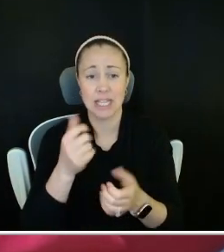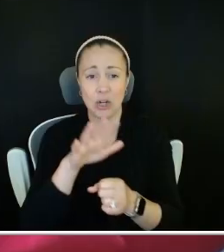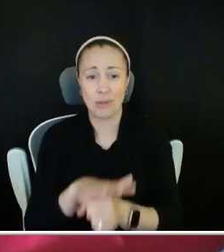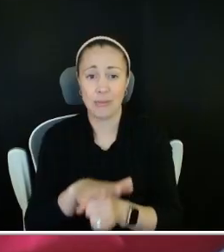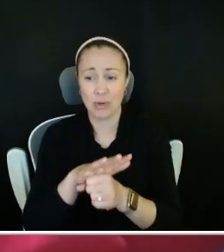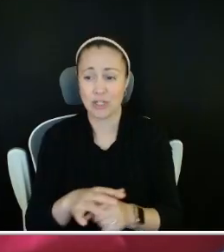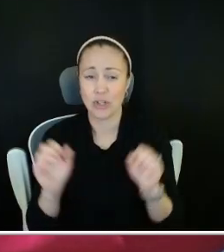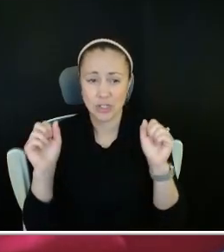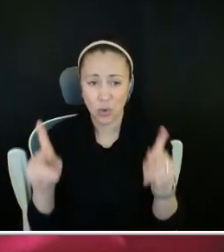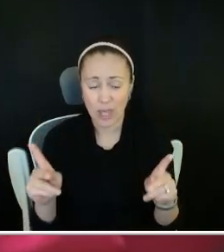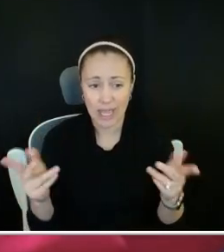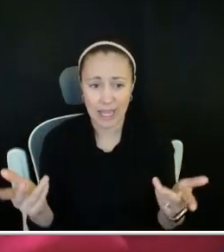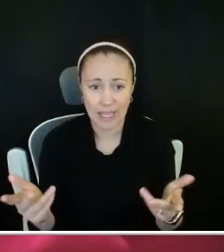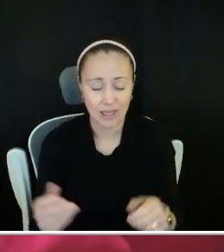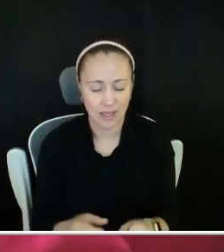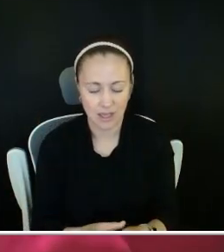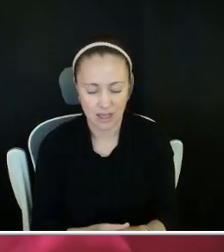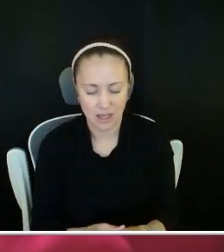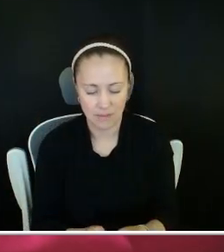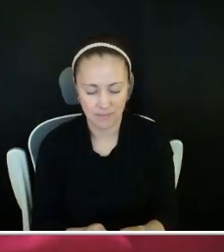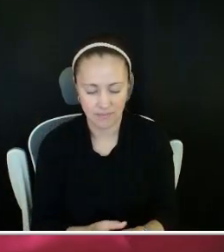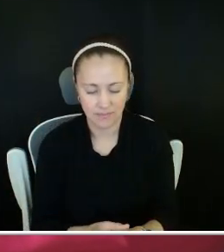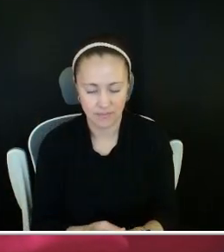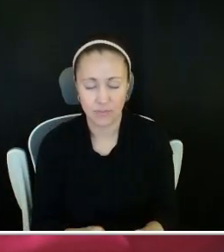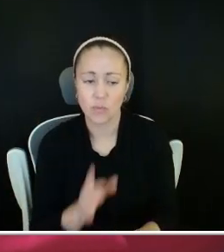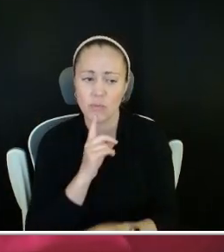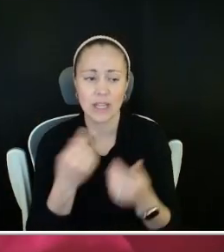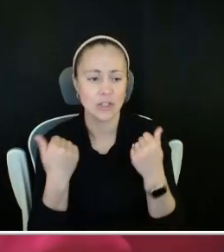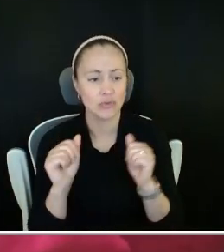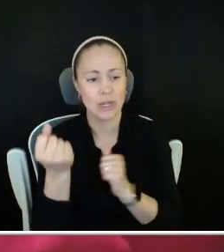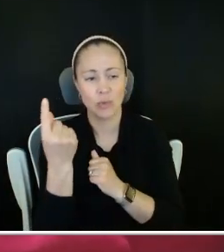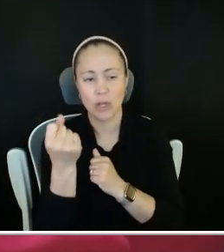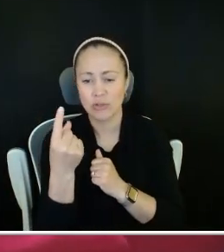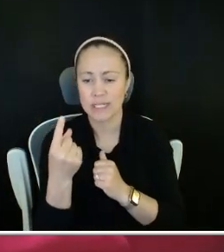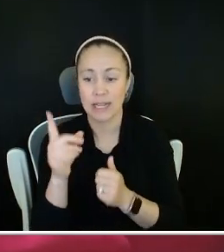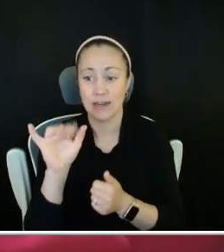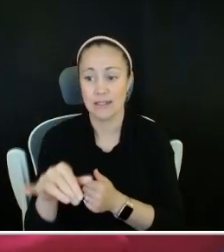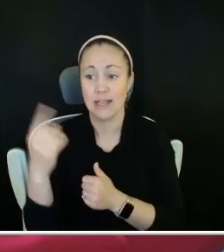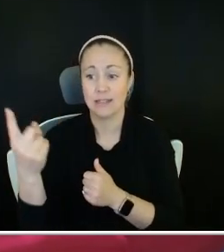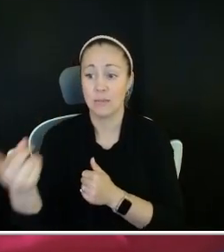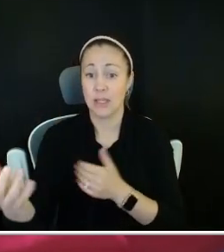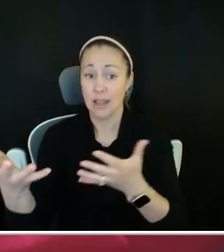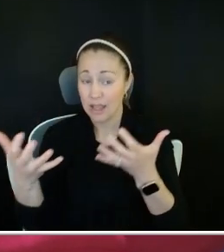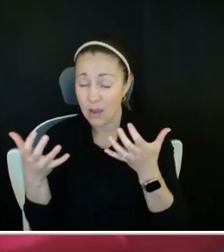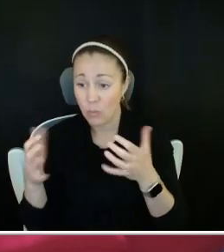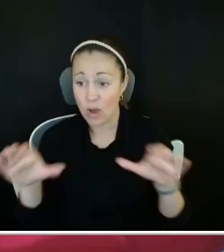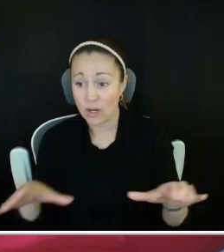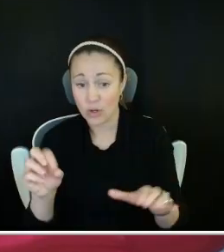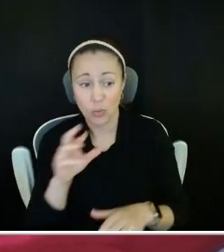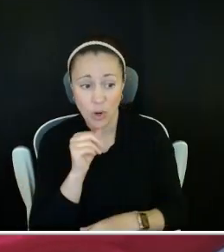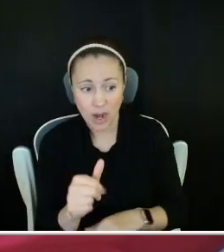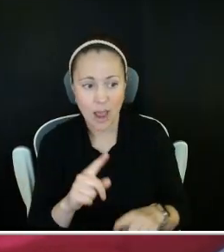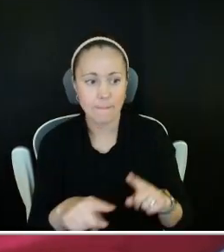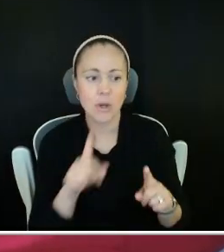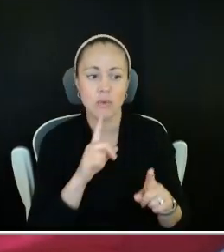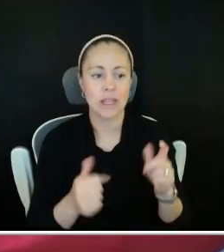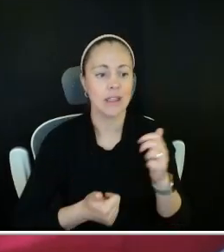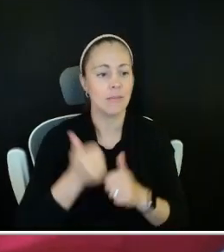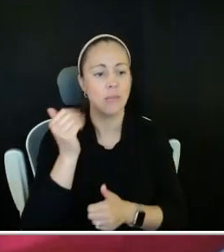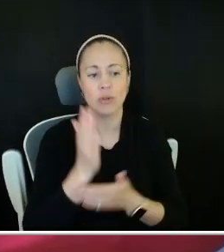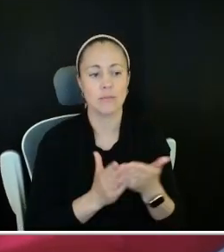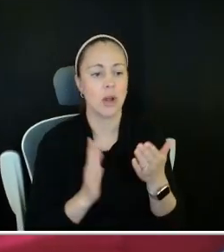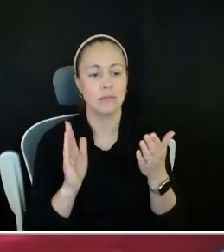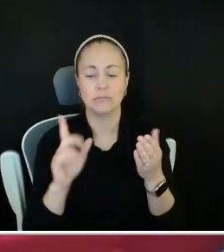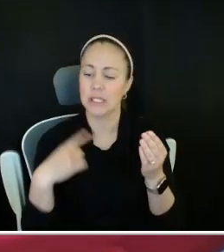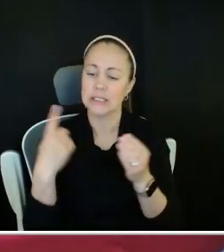okay, Hmm. to understand, is this something you really want to do or not want to do? But for the most part, this is all about having